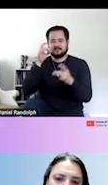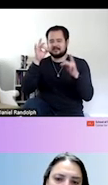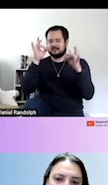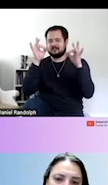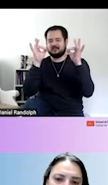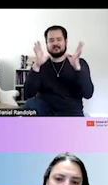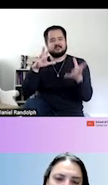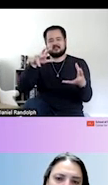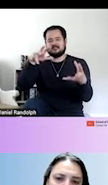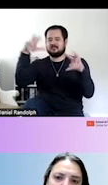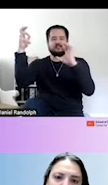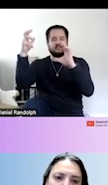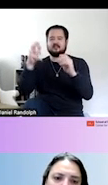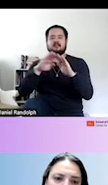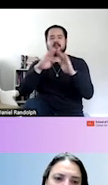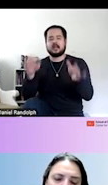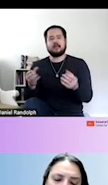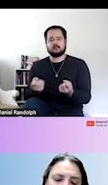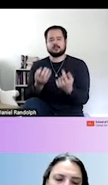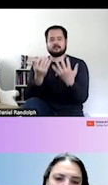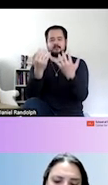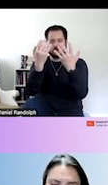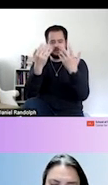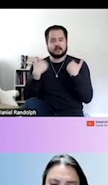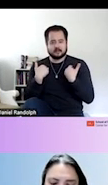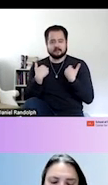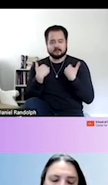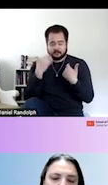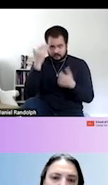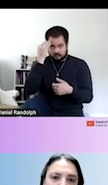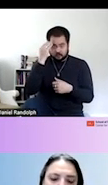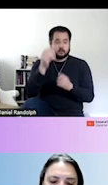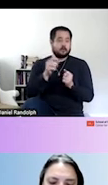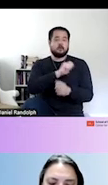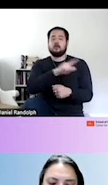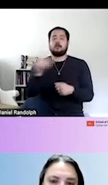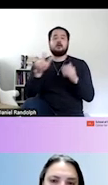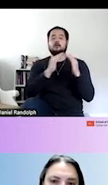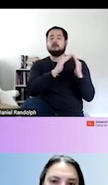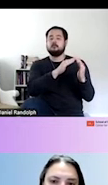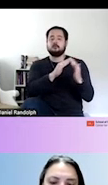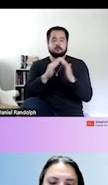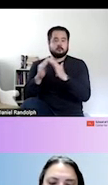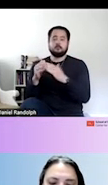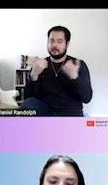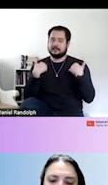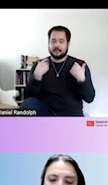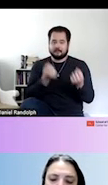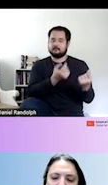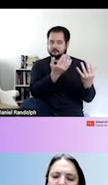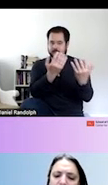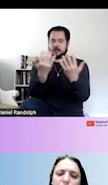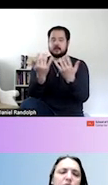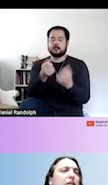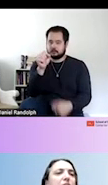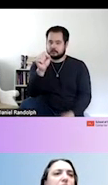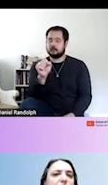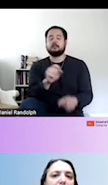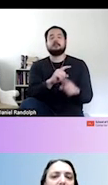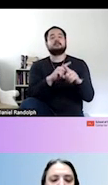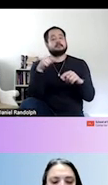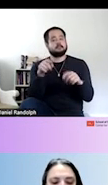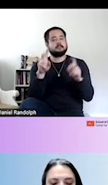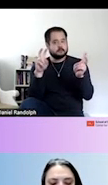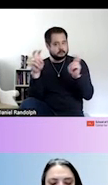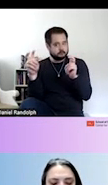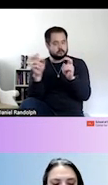house fires here. And I know that in all communities, this has been an issue. And so one of the things in this